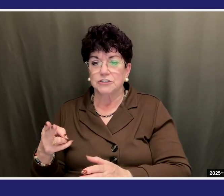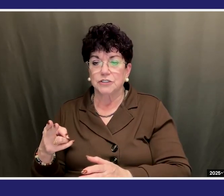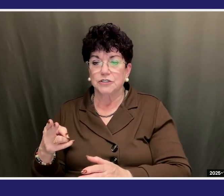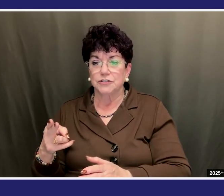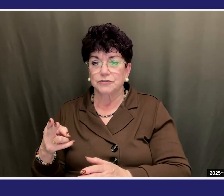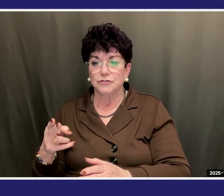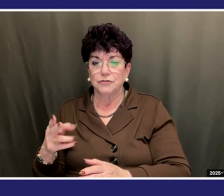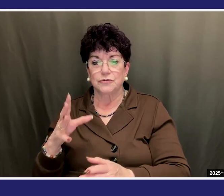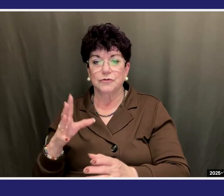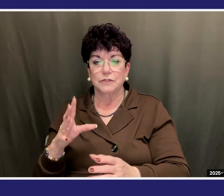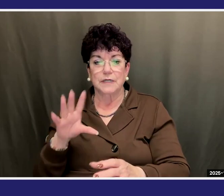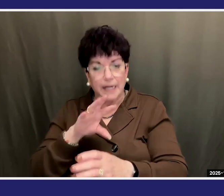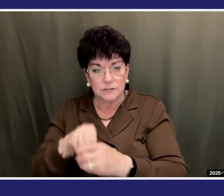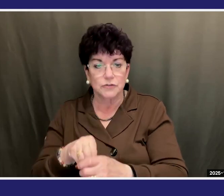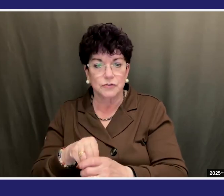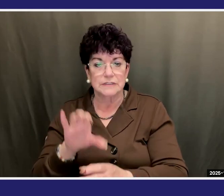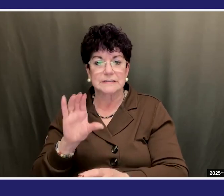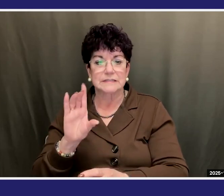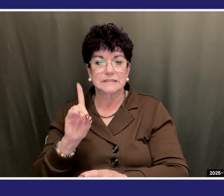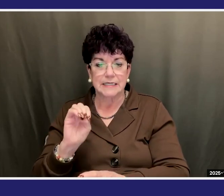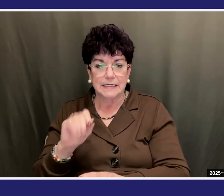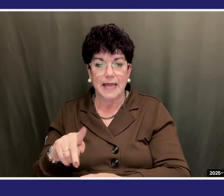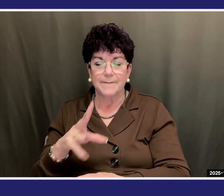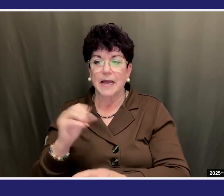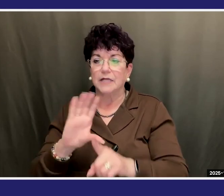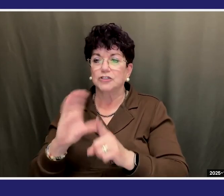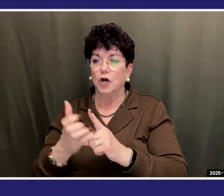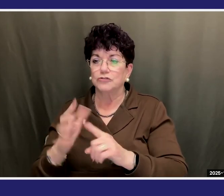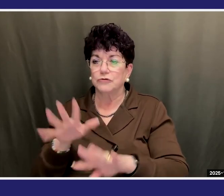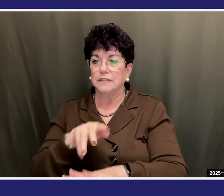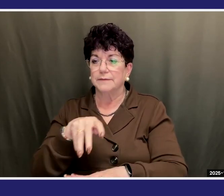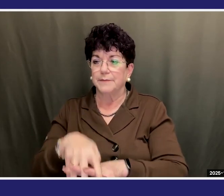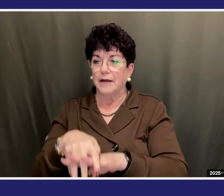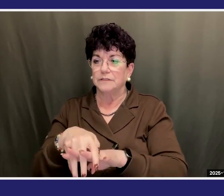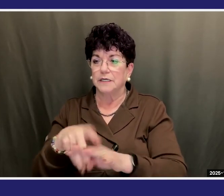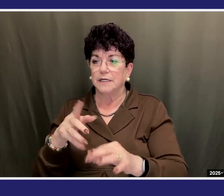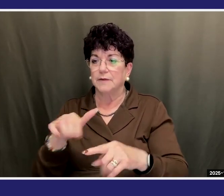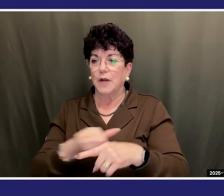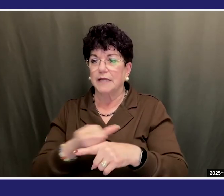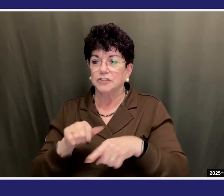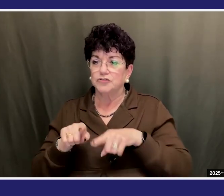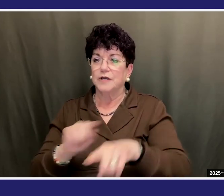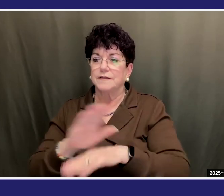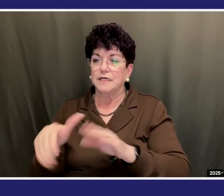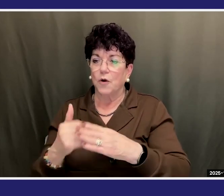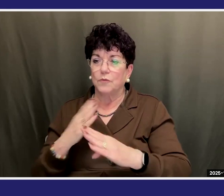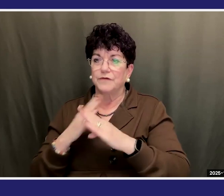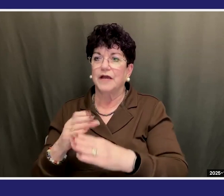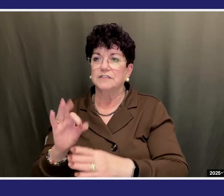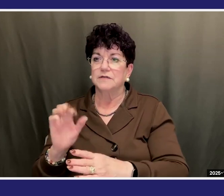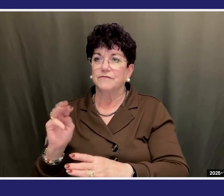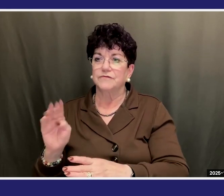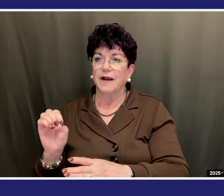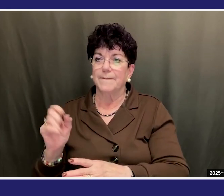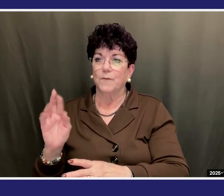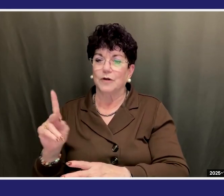embed CDEPs and culturally grounded practices throughout the entire prevention framework, not